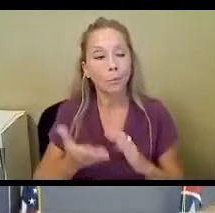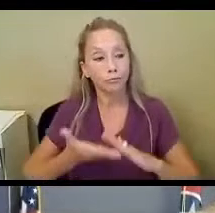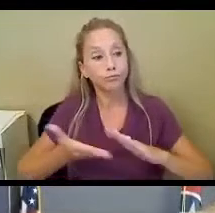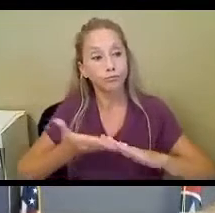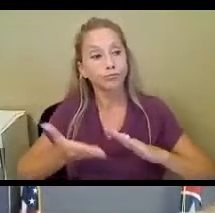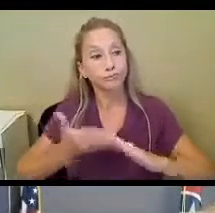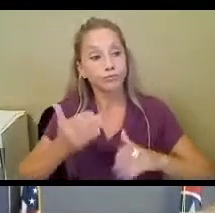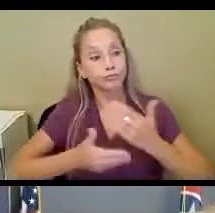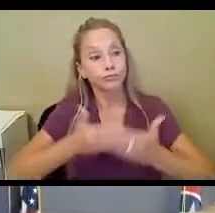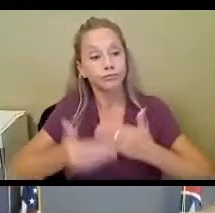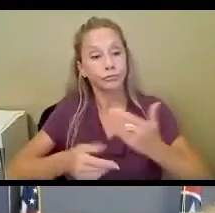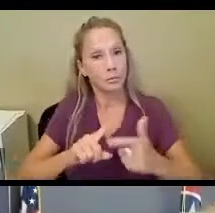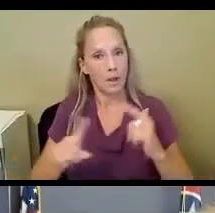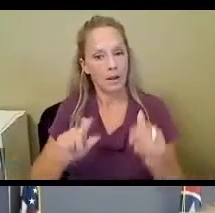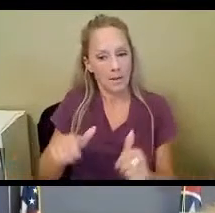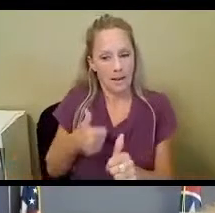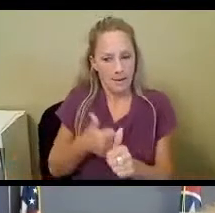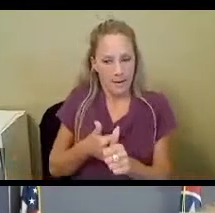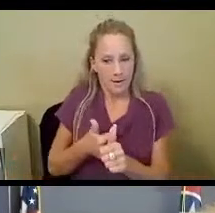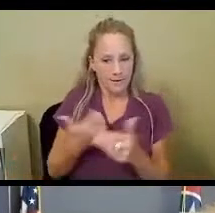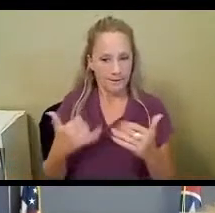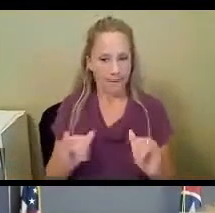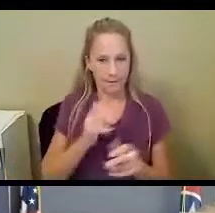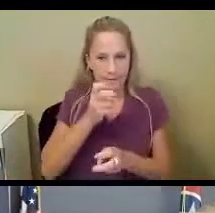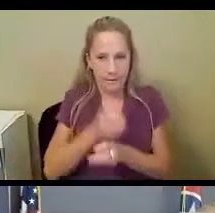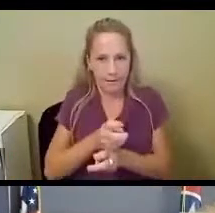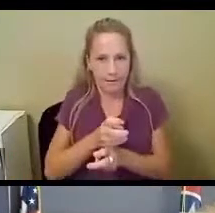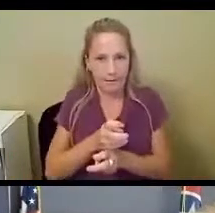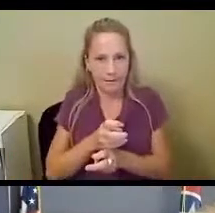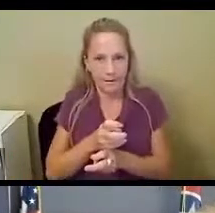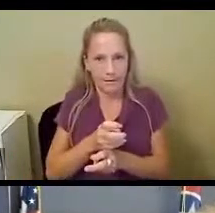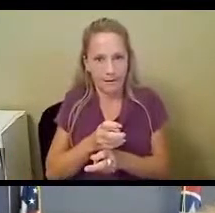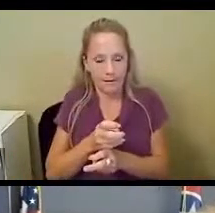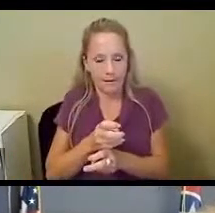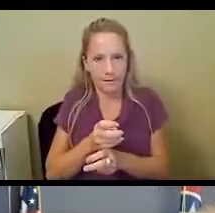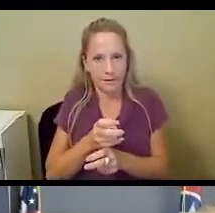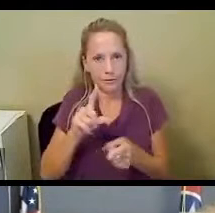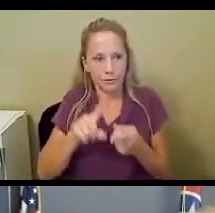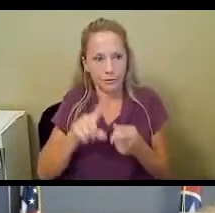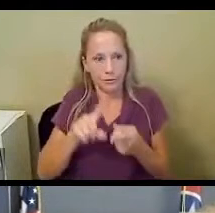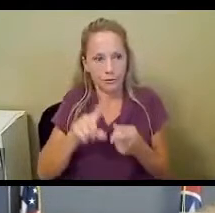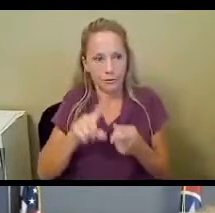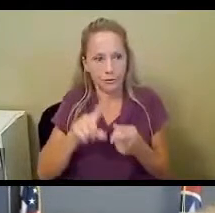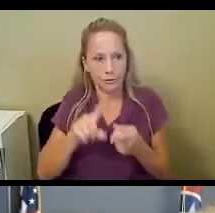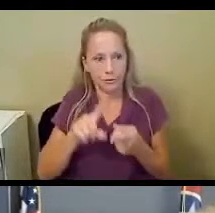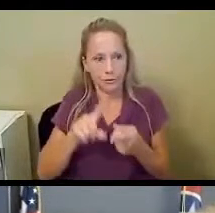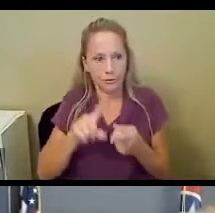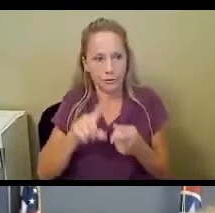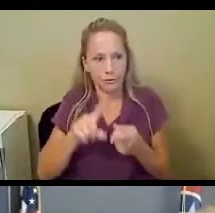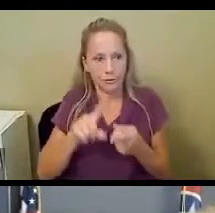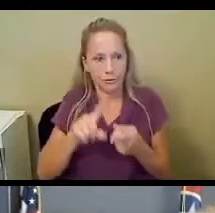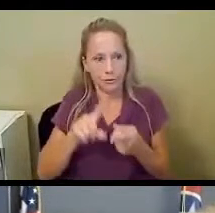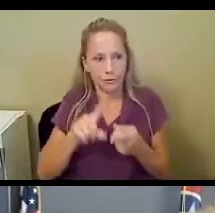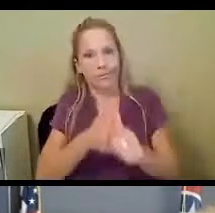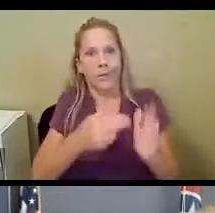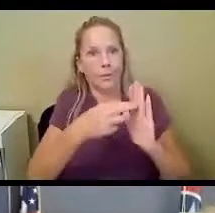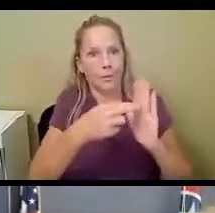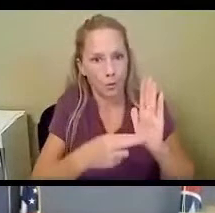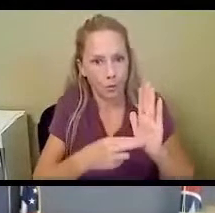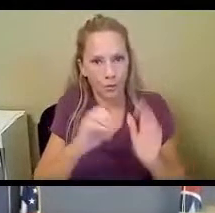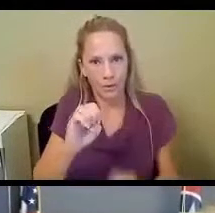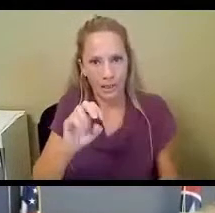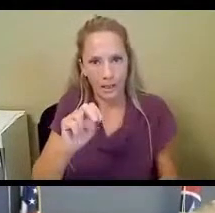from a practical standpoint, it's difficult at the point of enforcement, and it would really make any enforcement